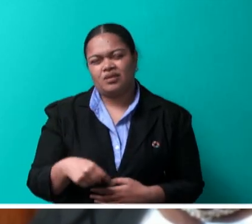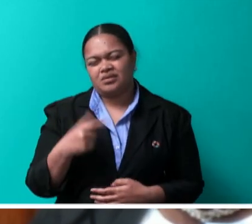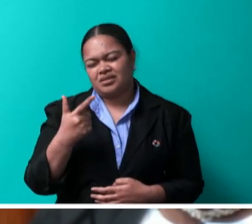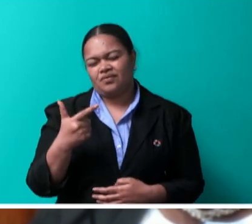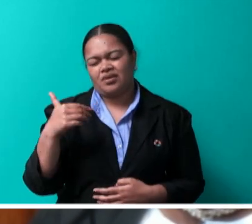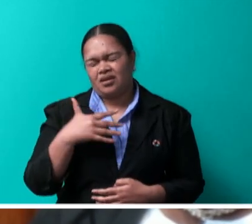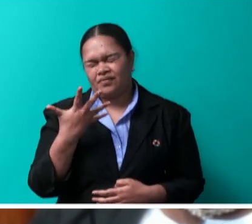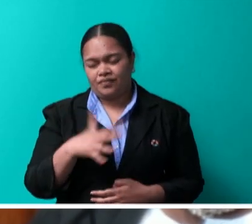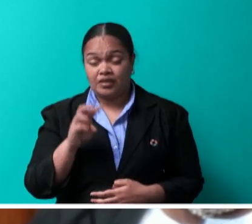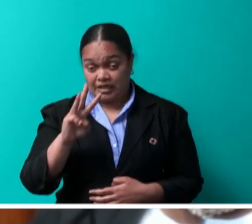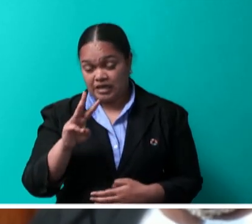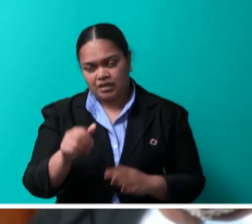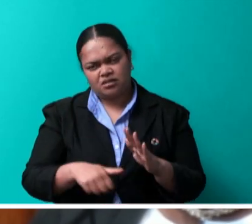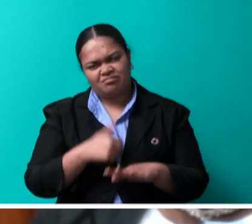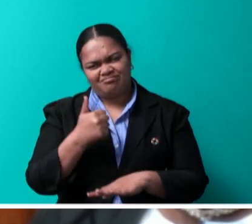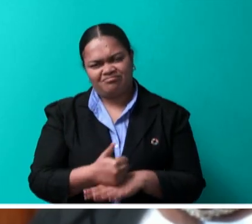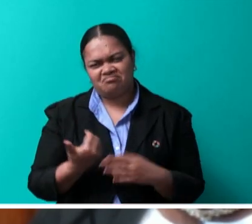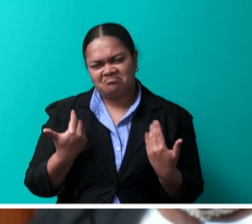5,753 established positions,